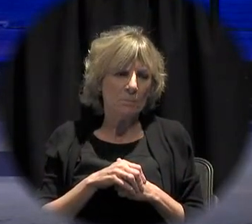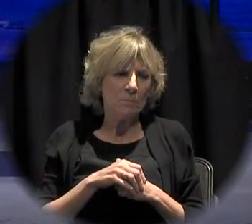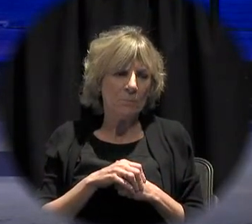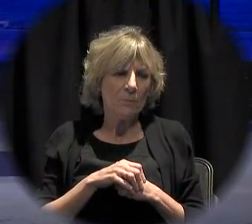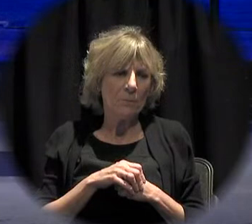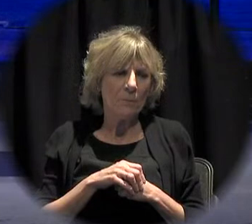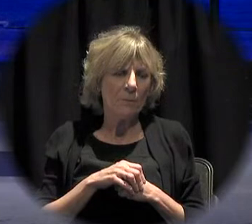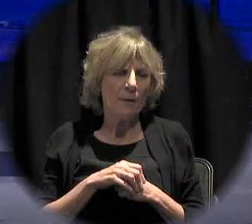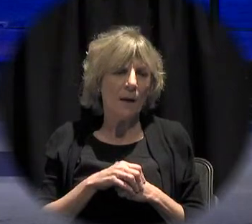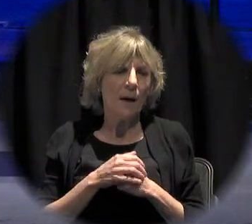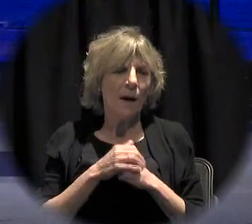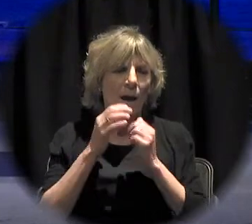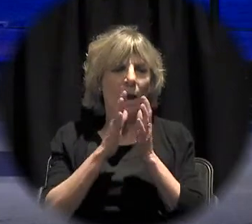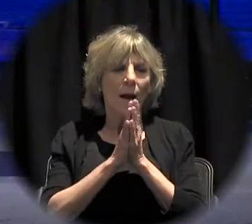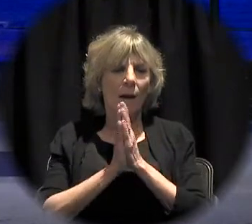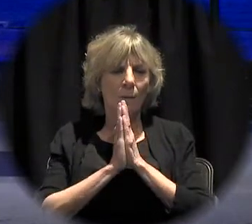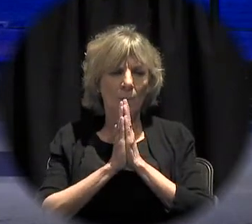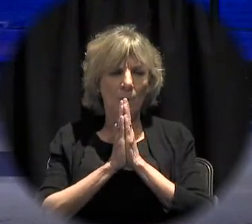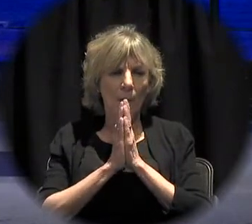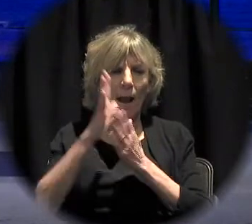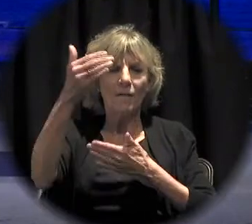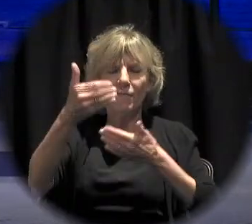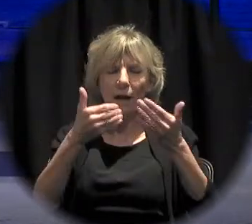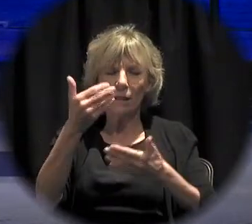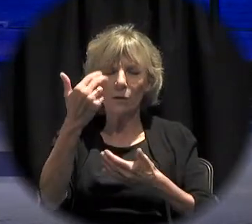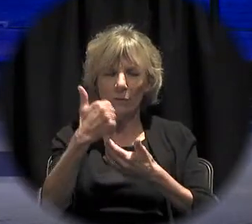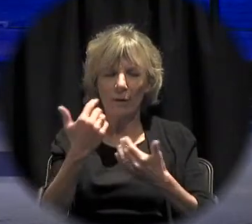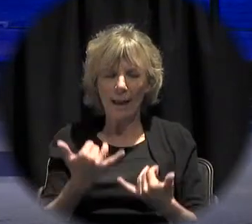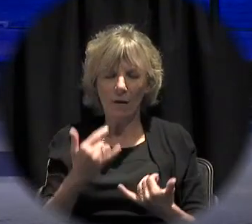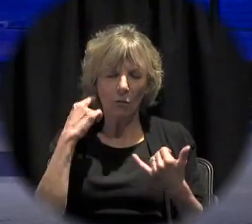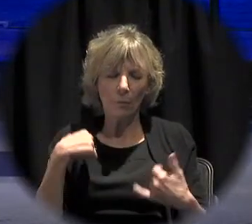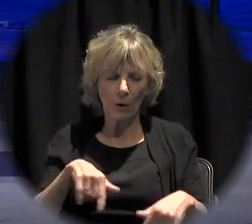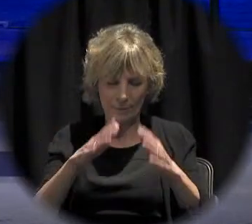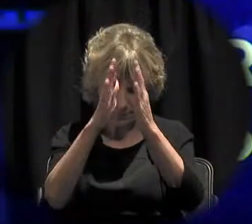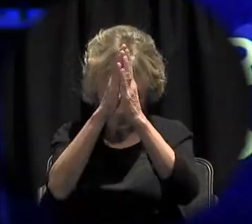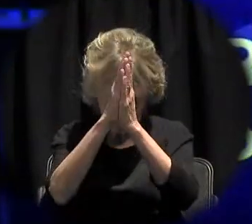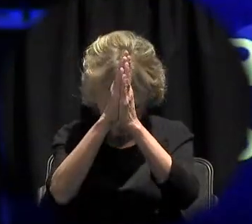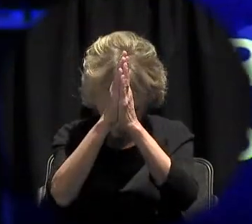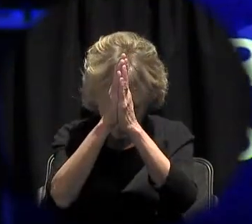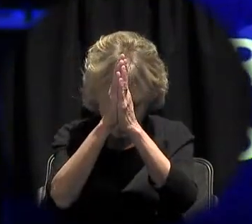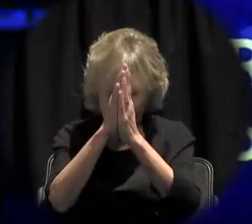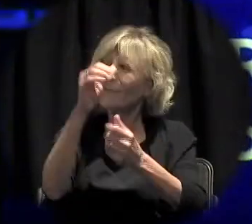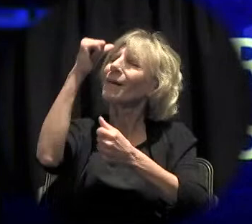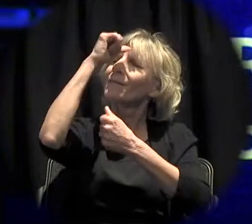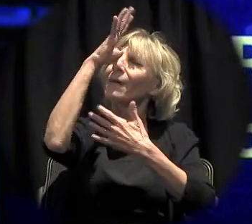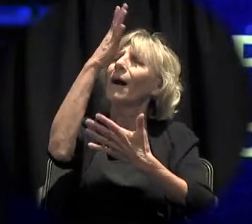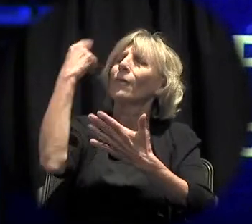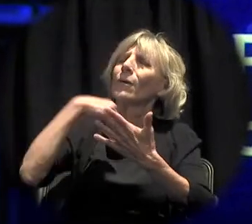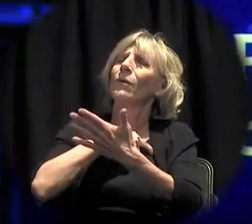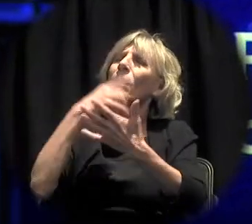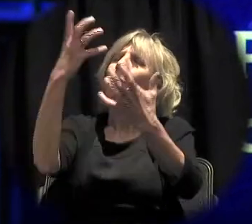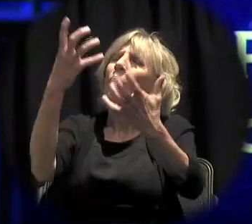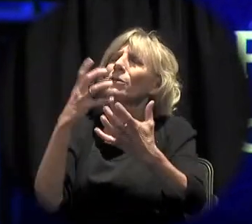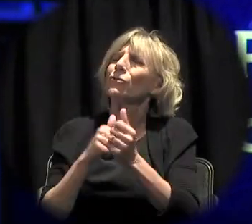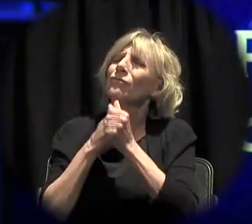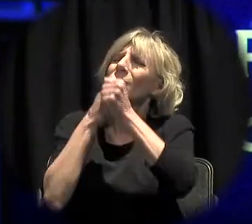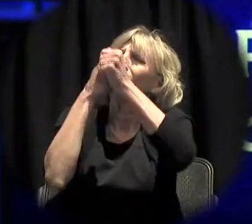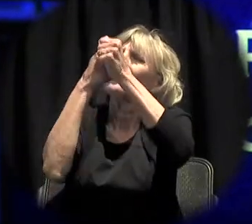As we close, I invite you to pray together with me. God, we want to be a people after your